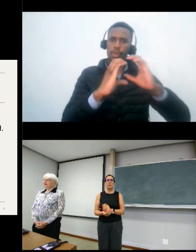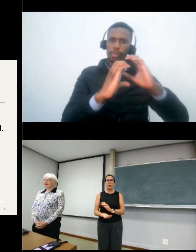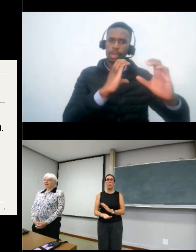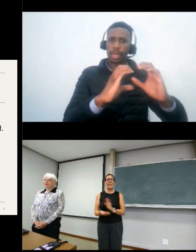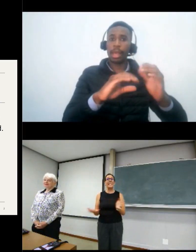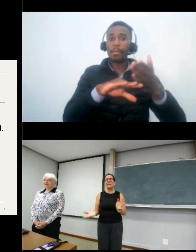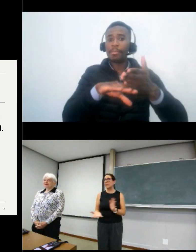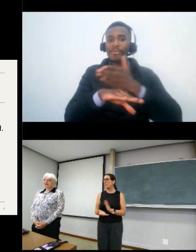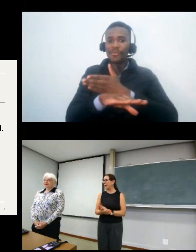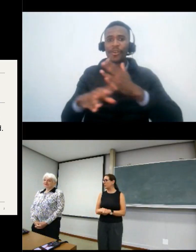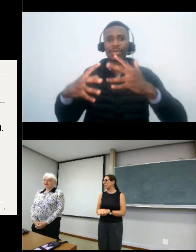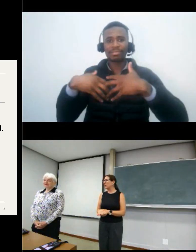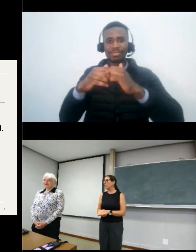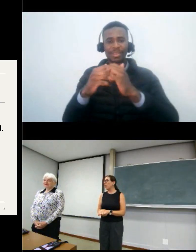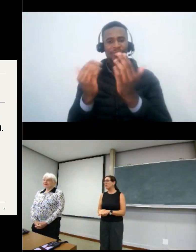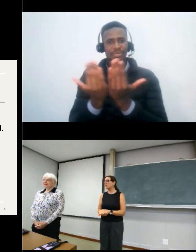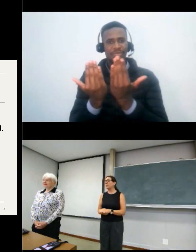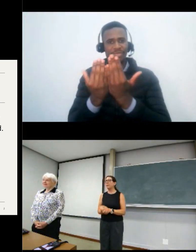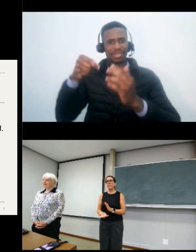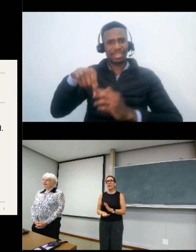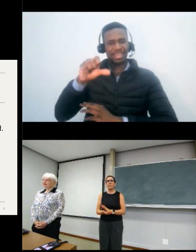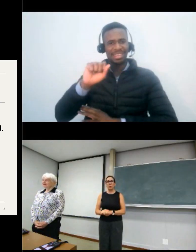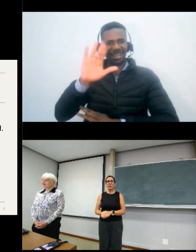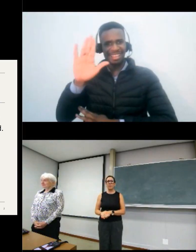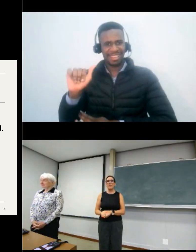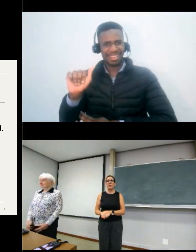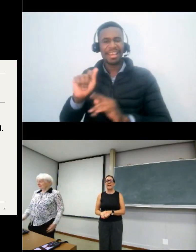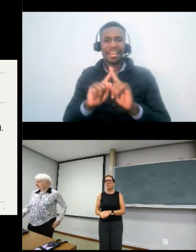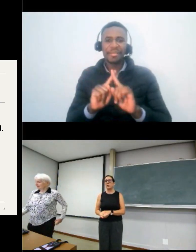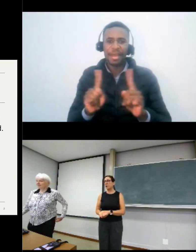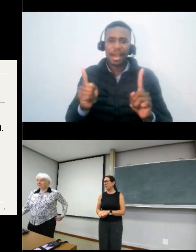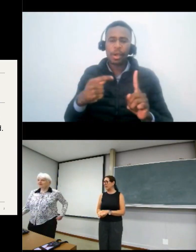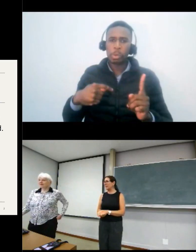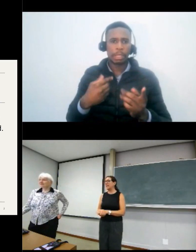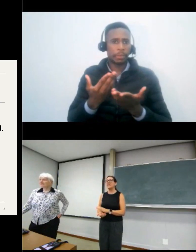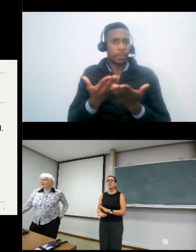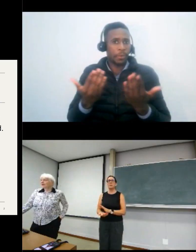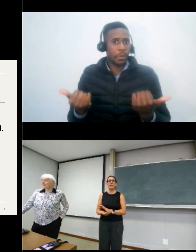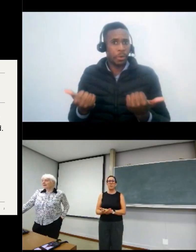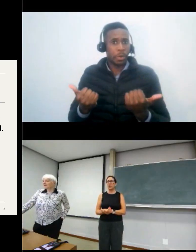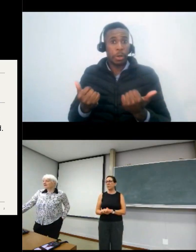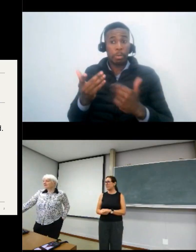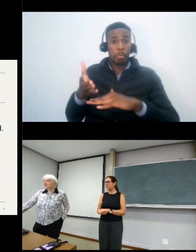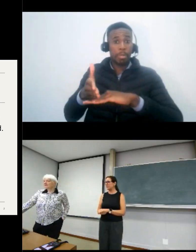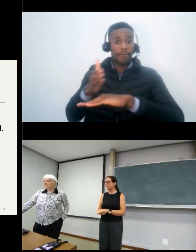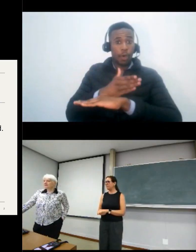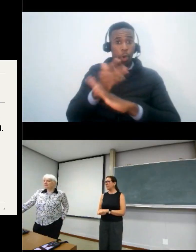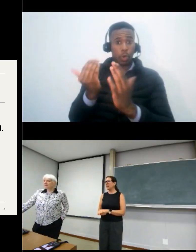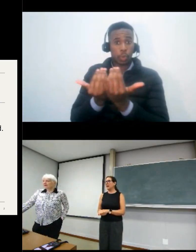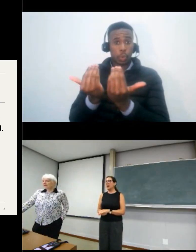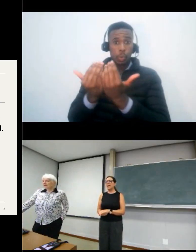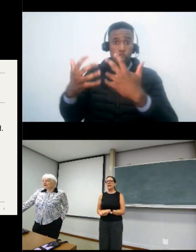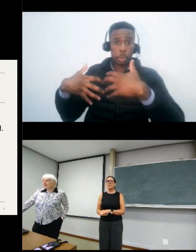unfortunately, we don't know anything about what that form of communication looked like. It has not been